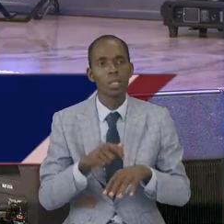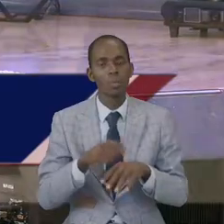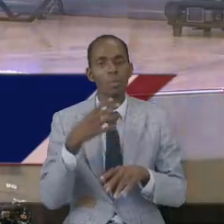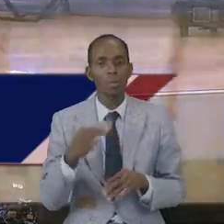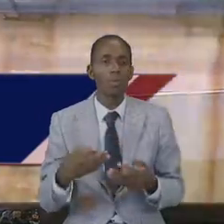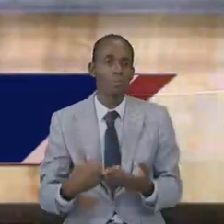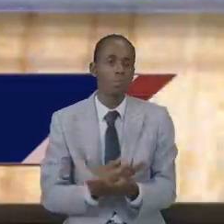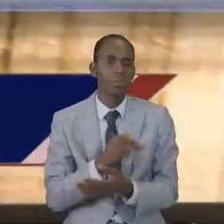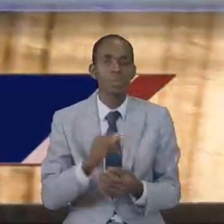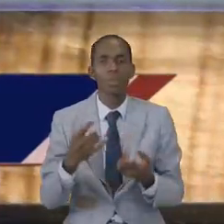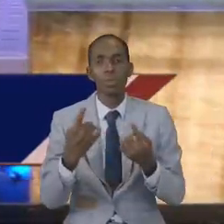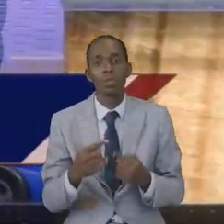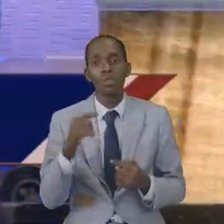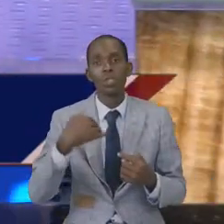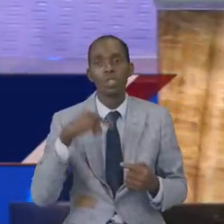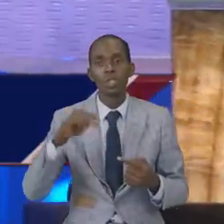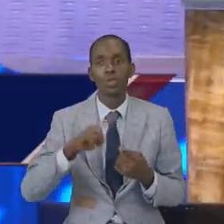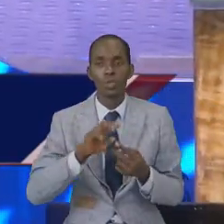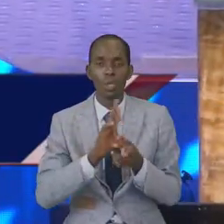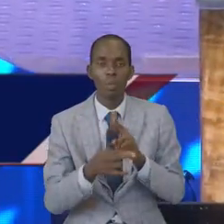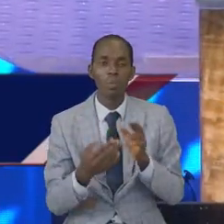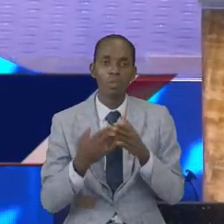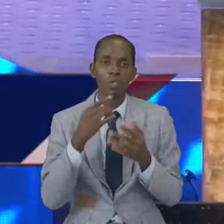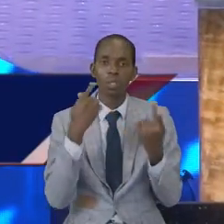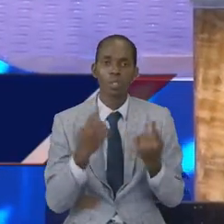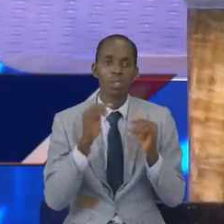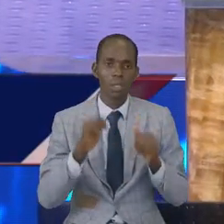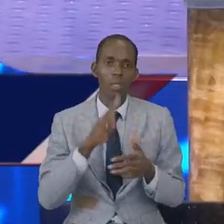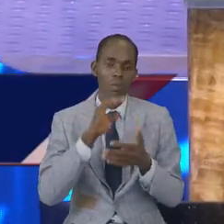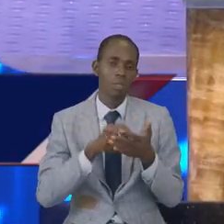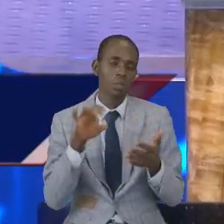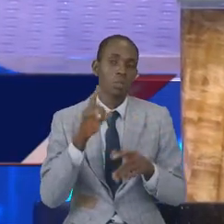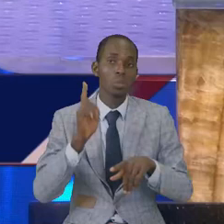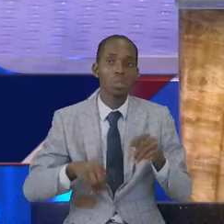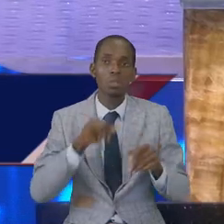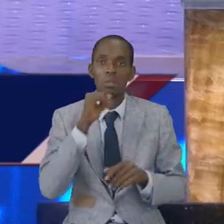repent before your sins can be blotted out. You cannot say,